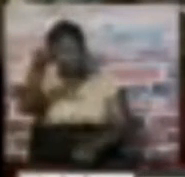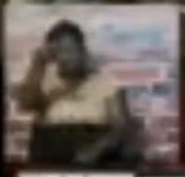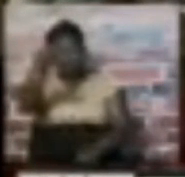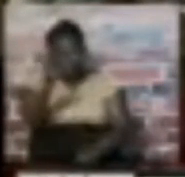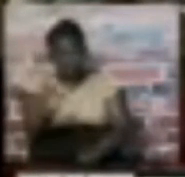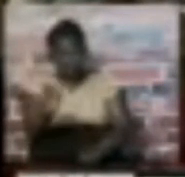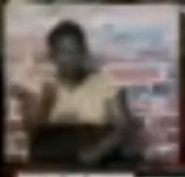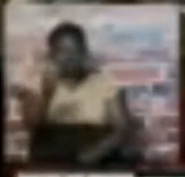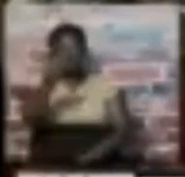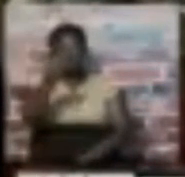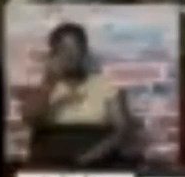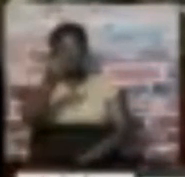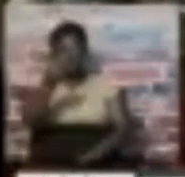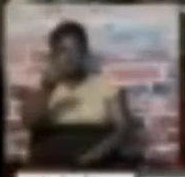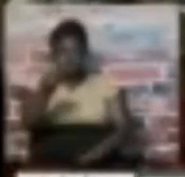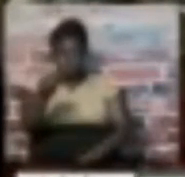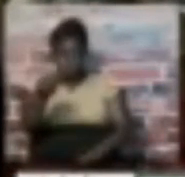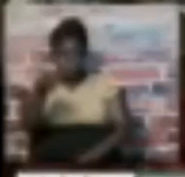the food markets